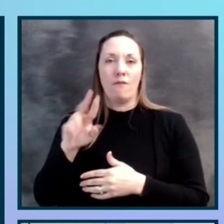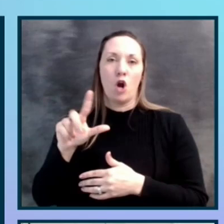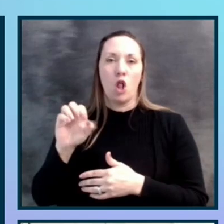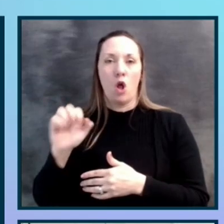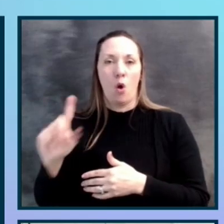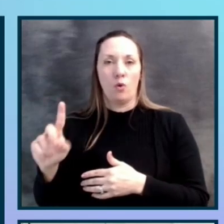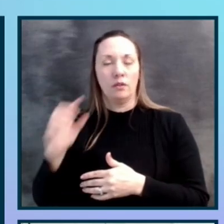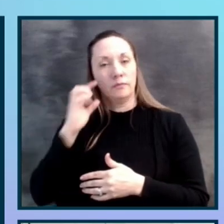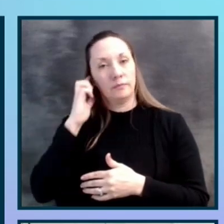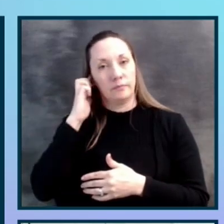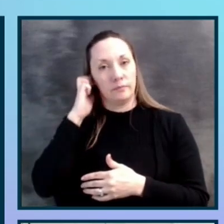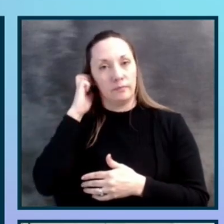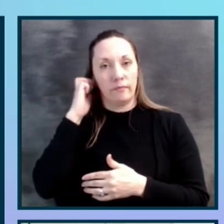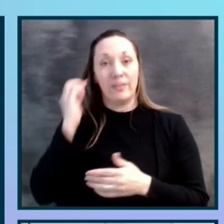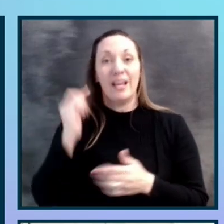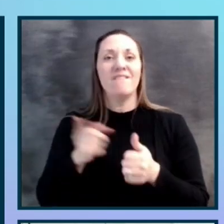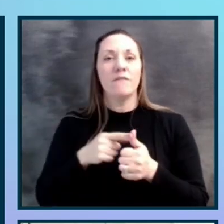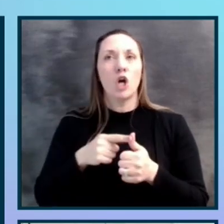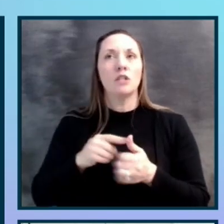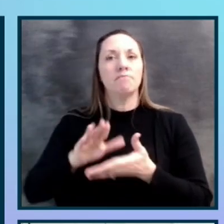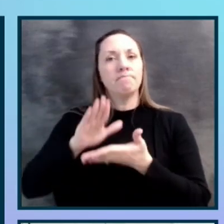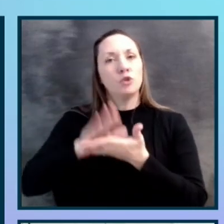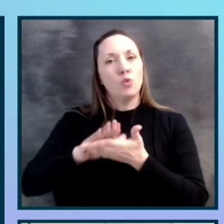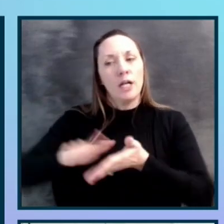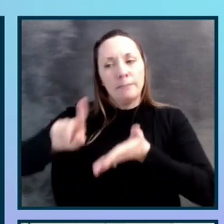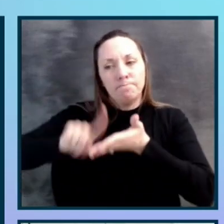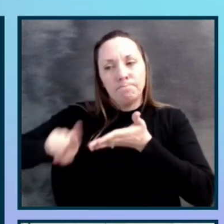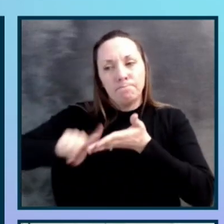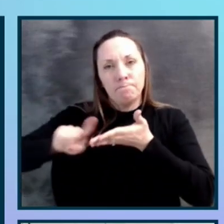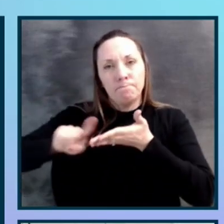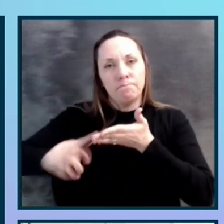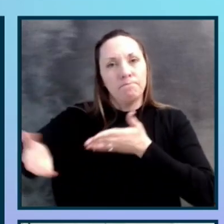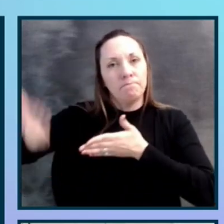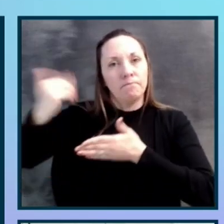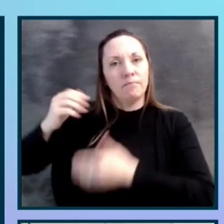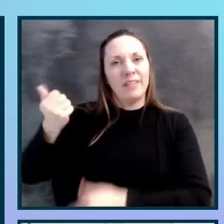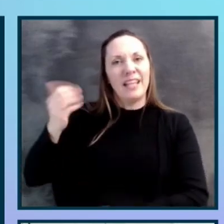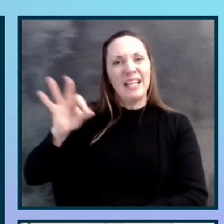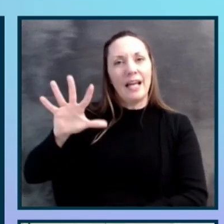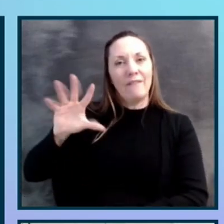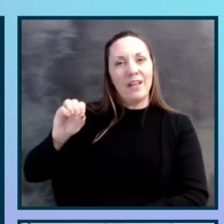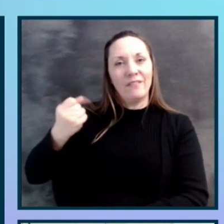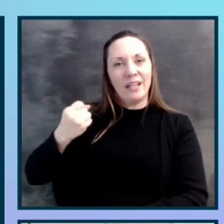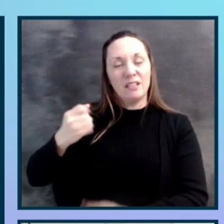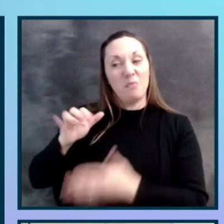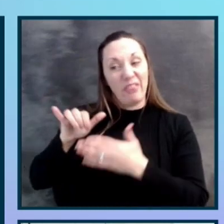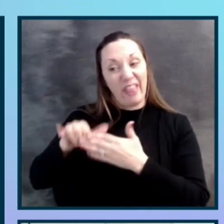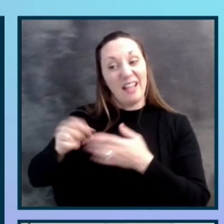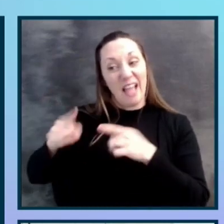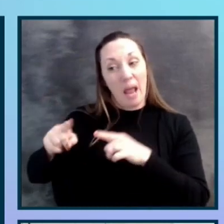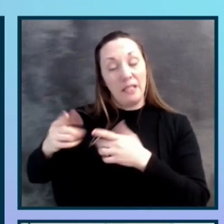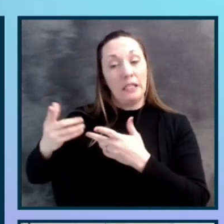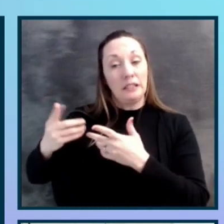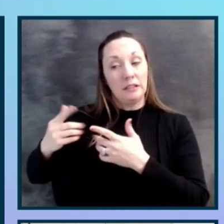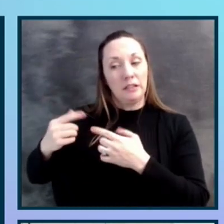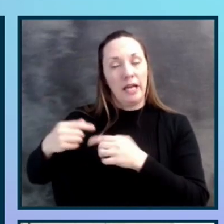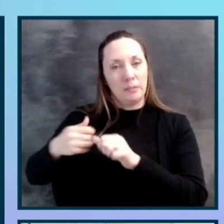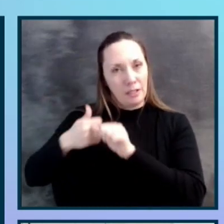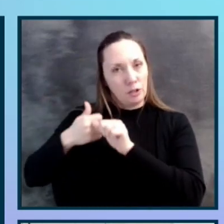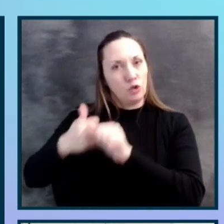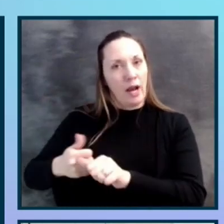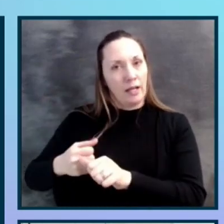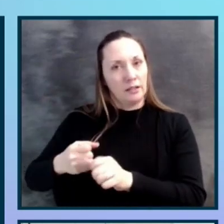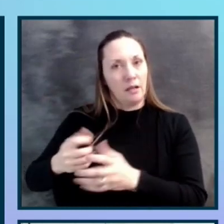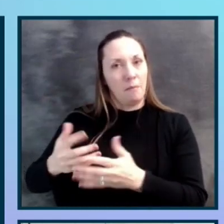first explored academically back in the 1950s, although this phenomenon has been perceived and tracked much,